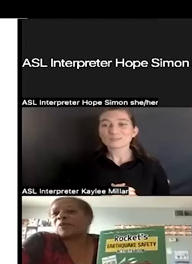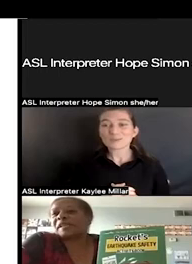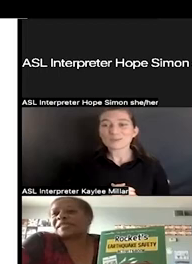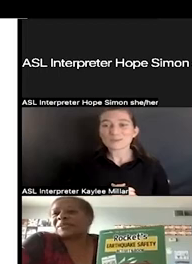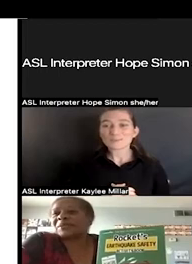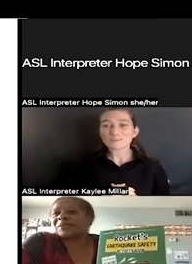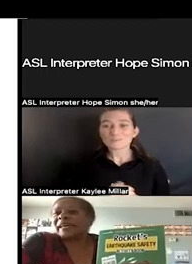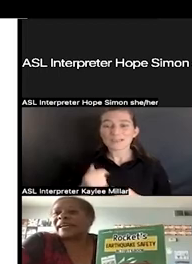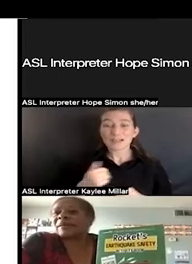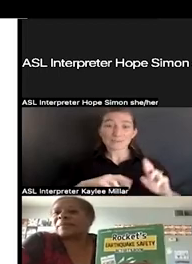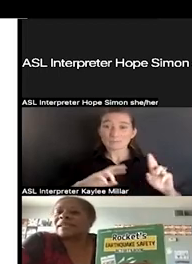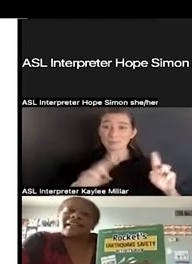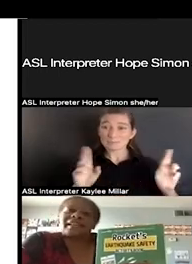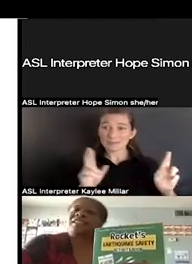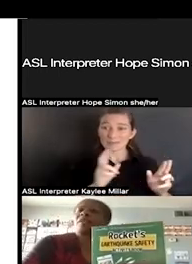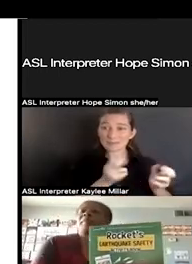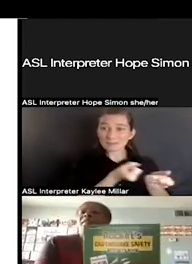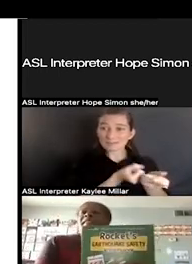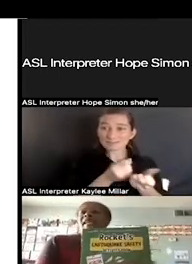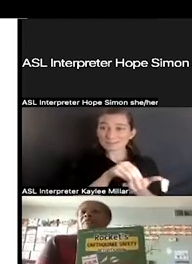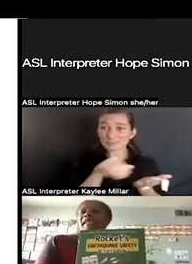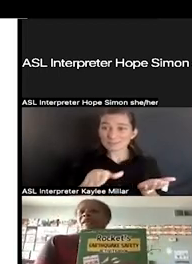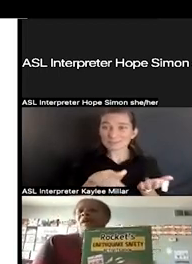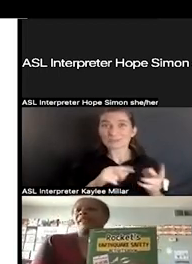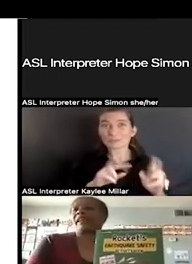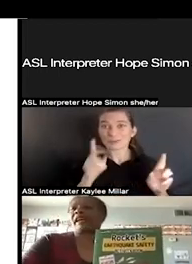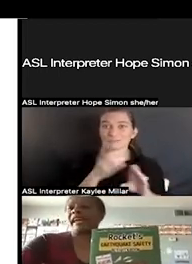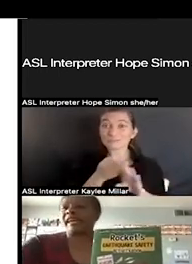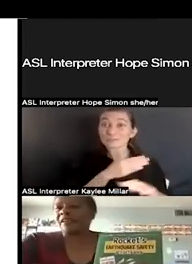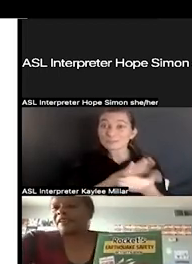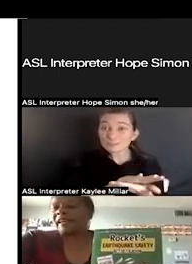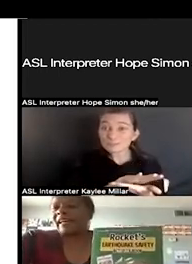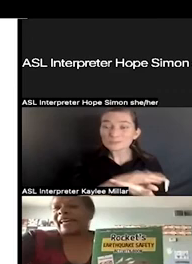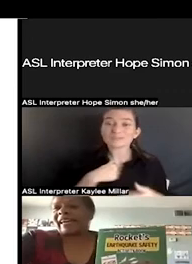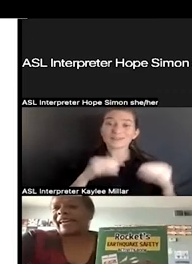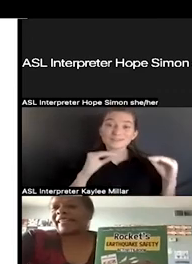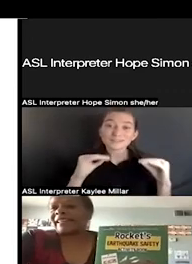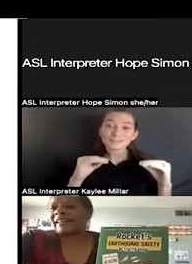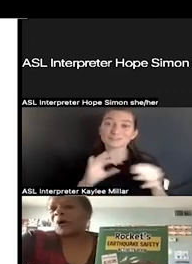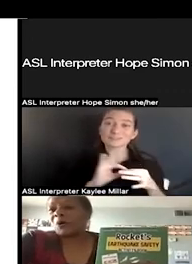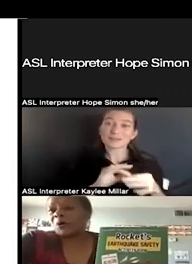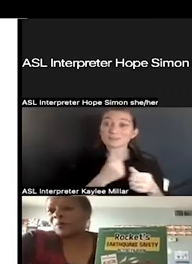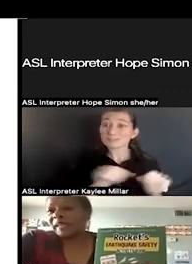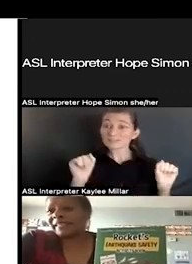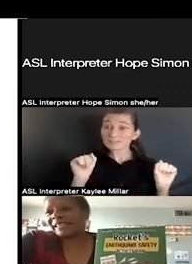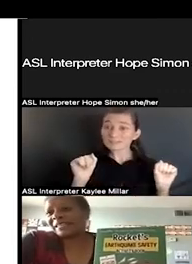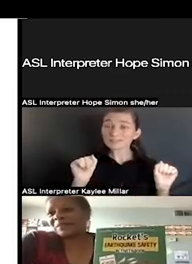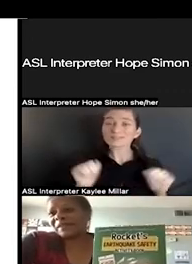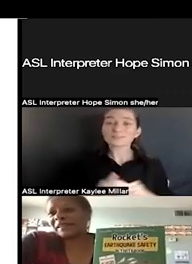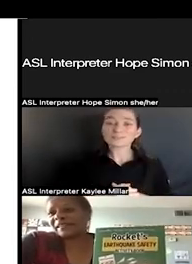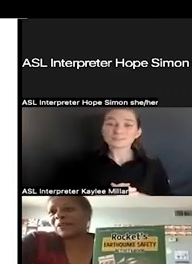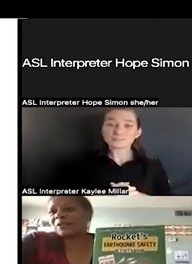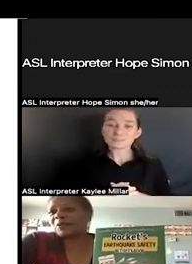for preschool and teach them about safety while they're here and at home in case